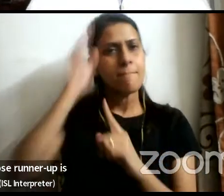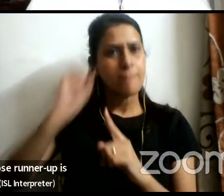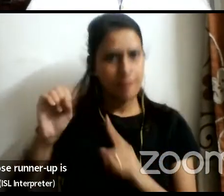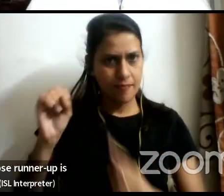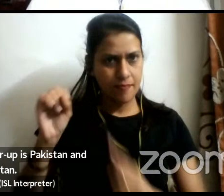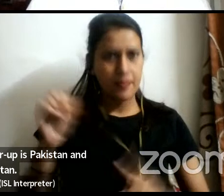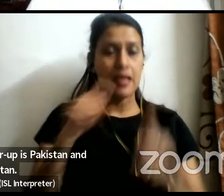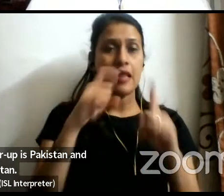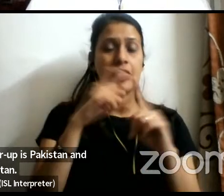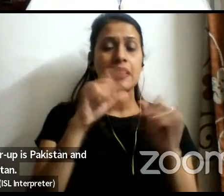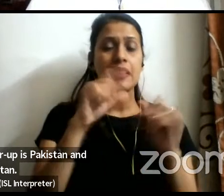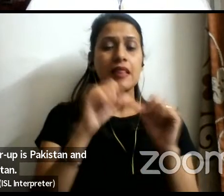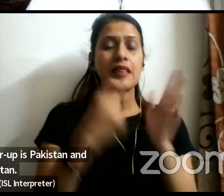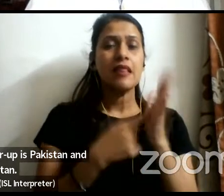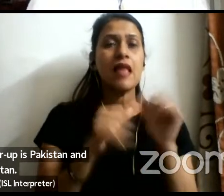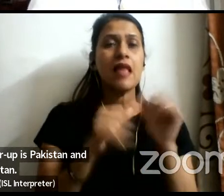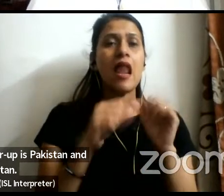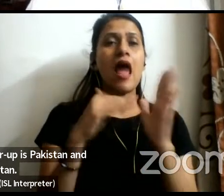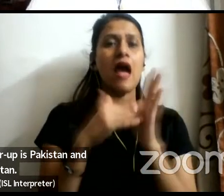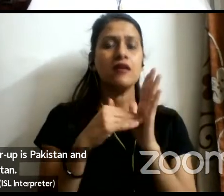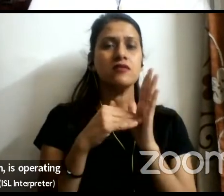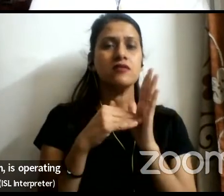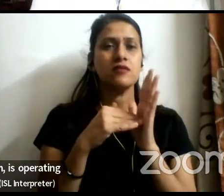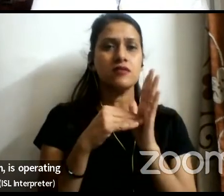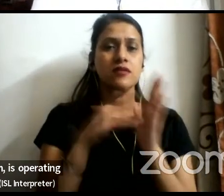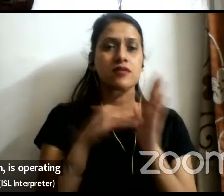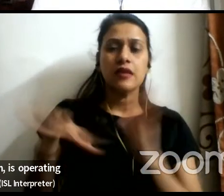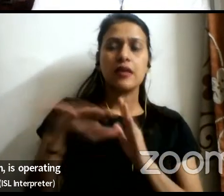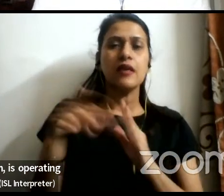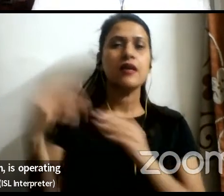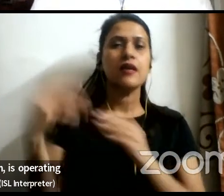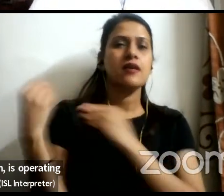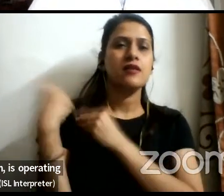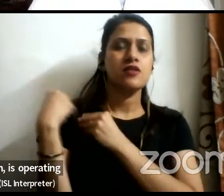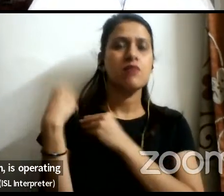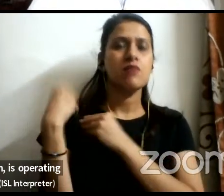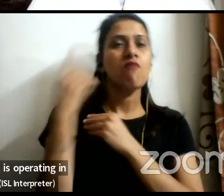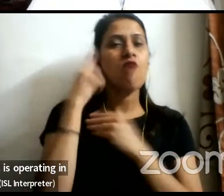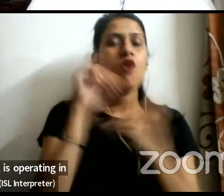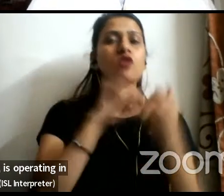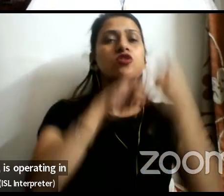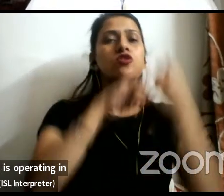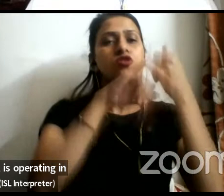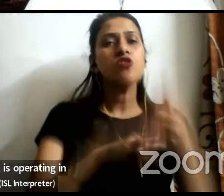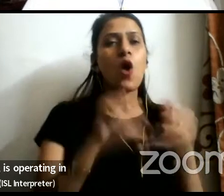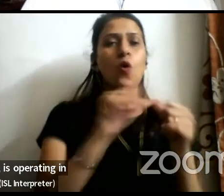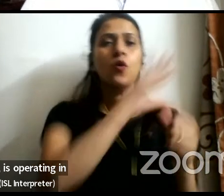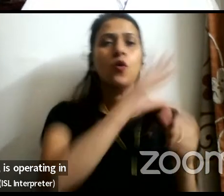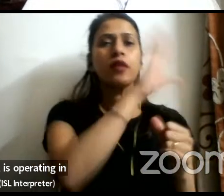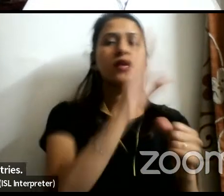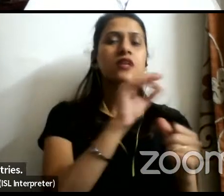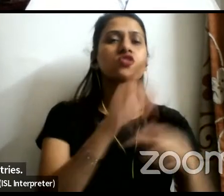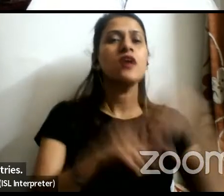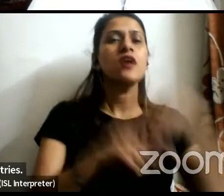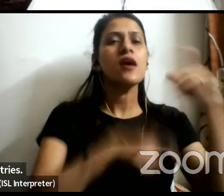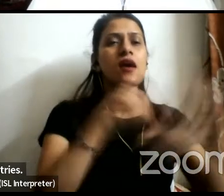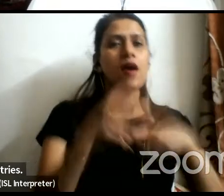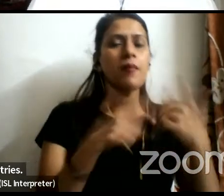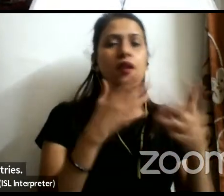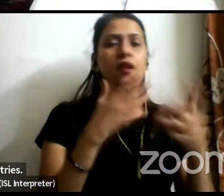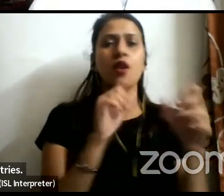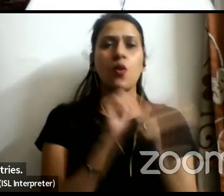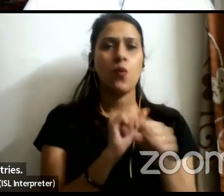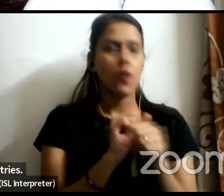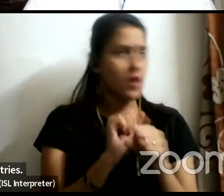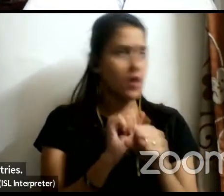a Pakistani platform, is operating in several South Asian countries, perhaps all South Asian countries, but they're one-offs.